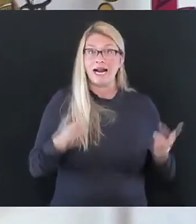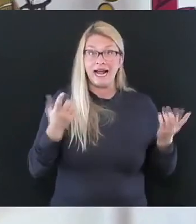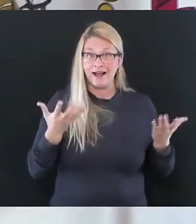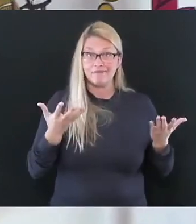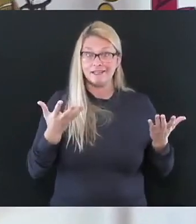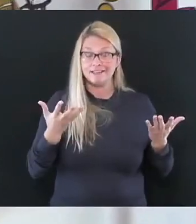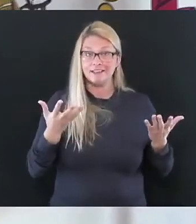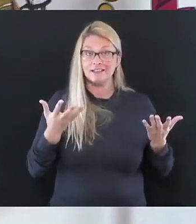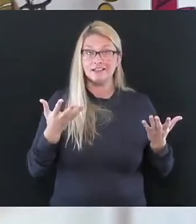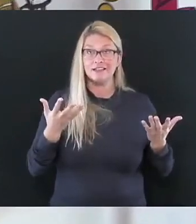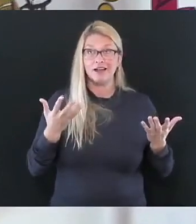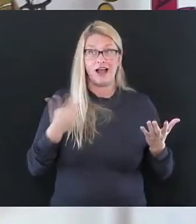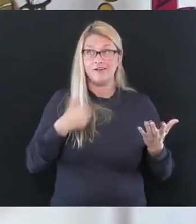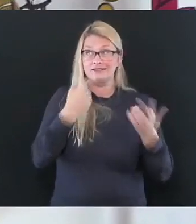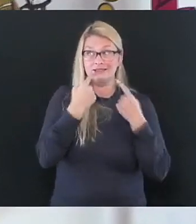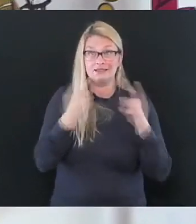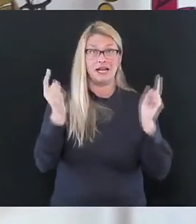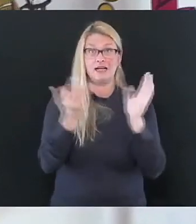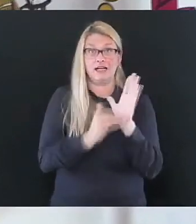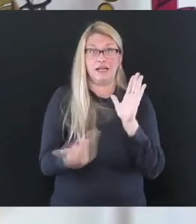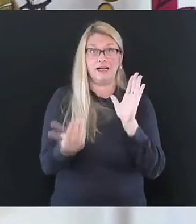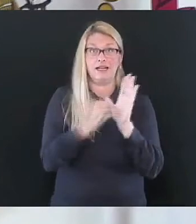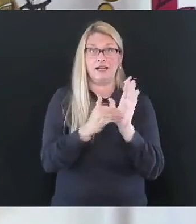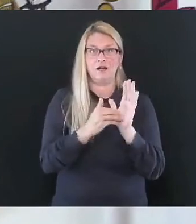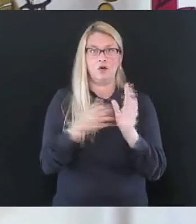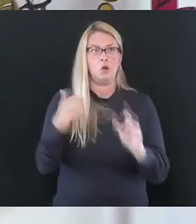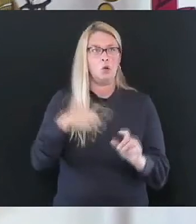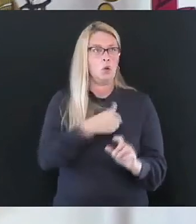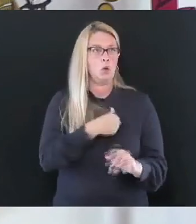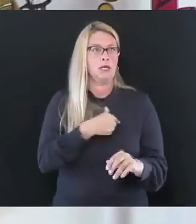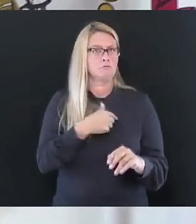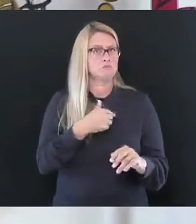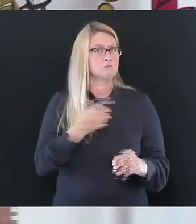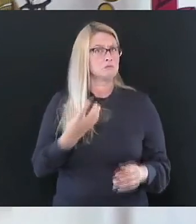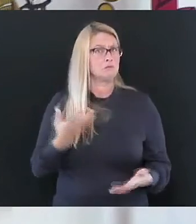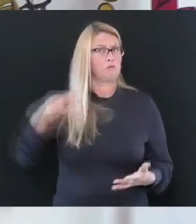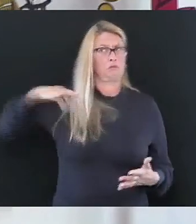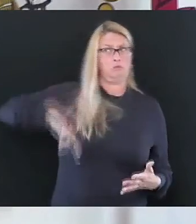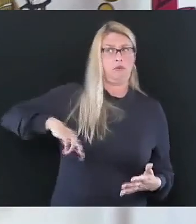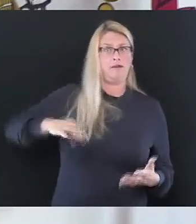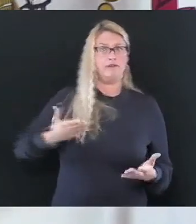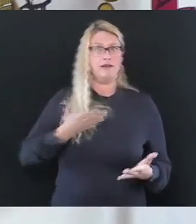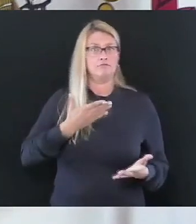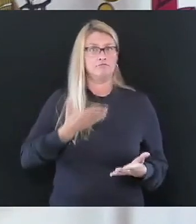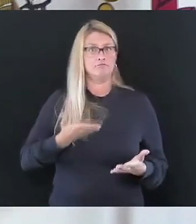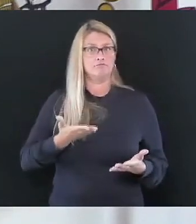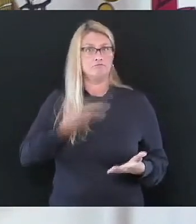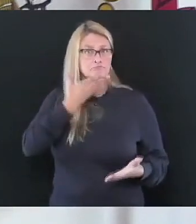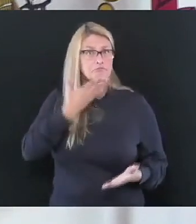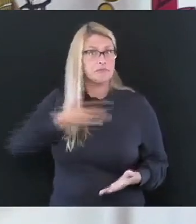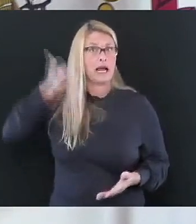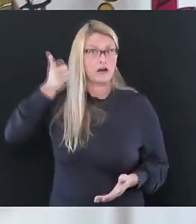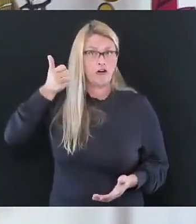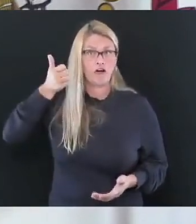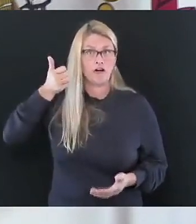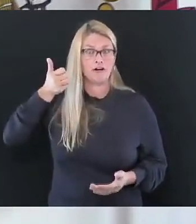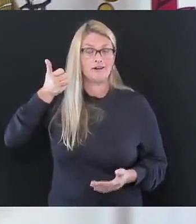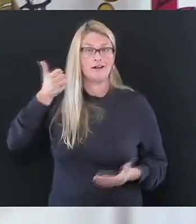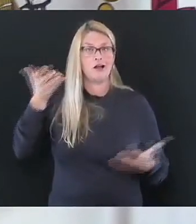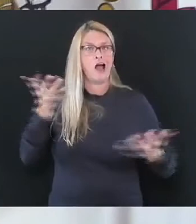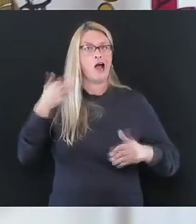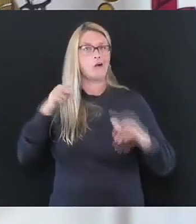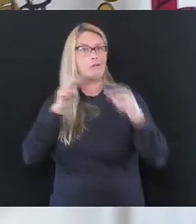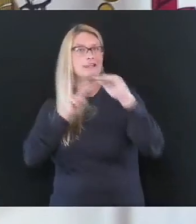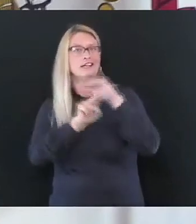what I've said over and over. We've done better than what we thought we were going to do. So that makes more